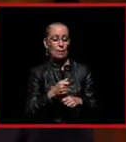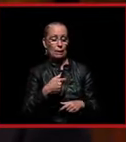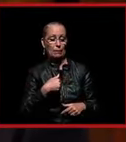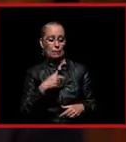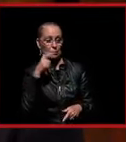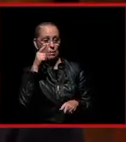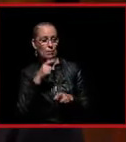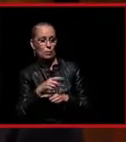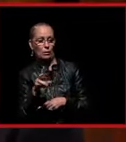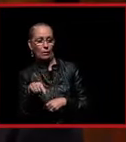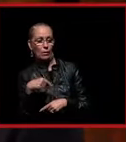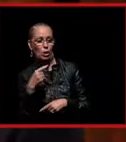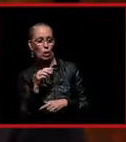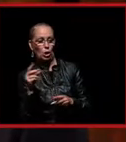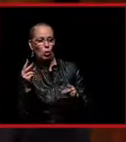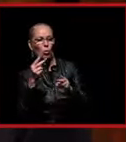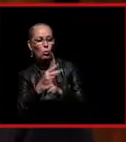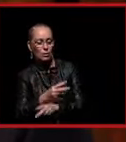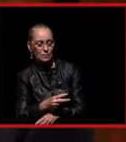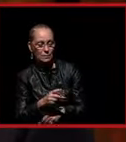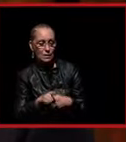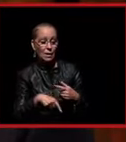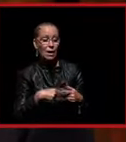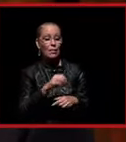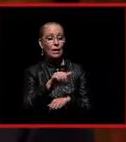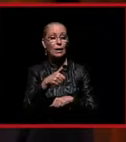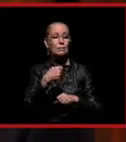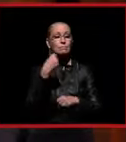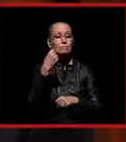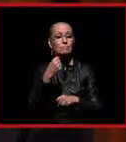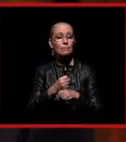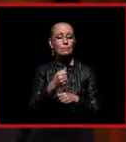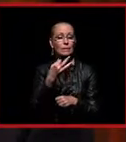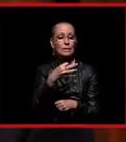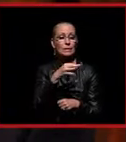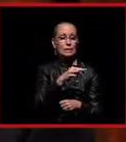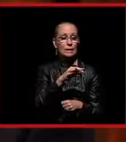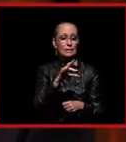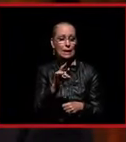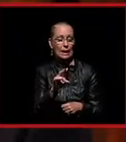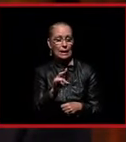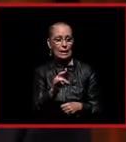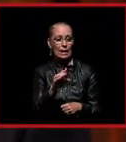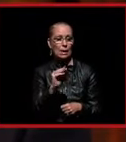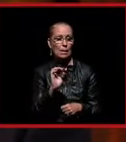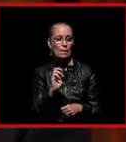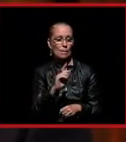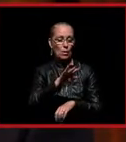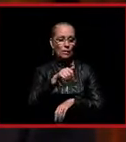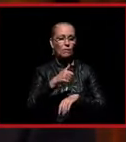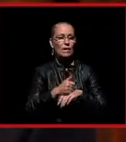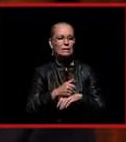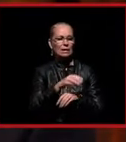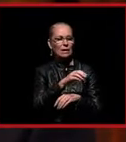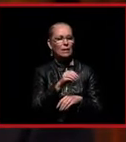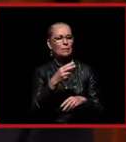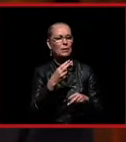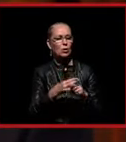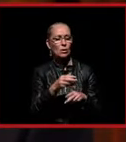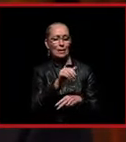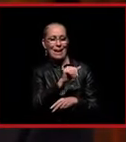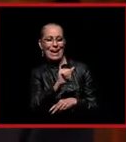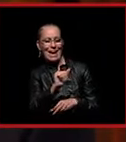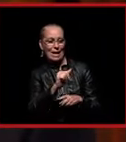In 1998, Mark founded a company called A Plus Academic Coaching, which is dedicated to